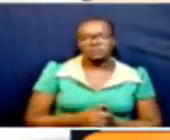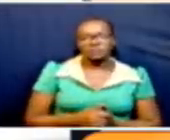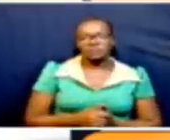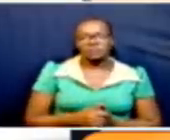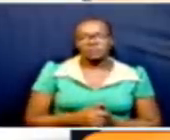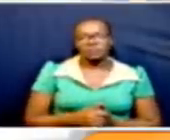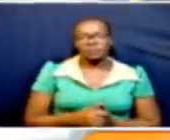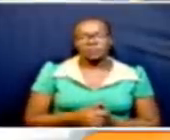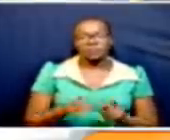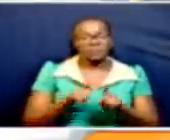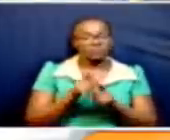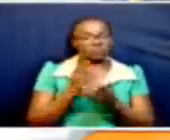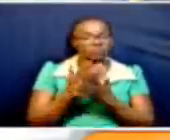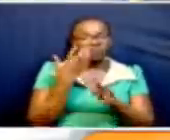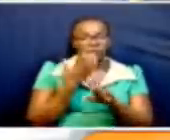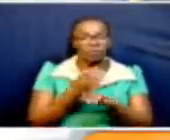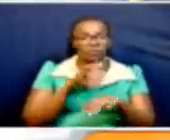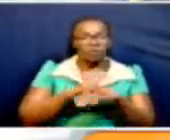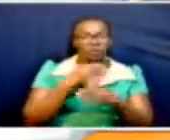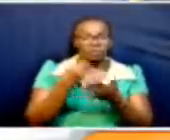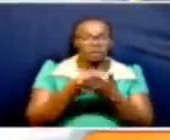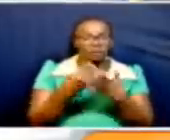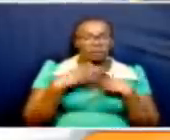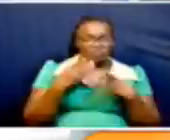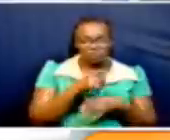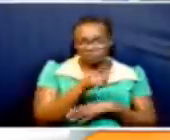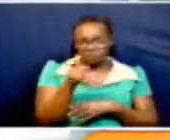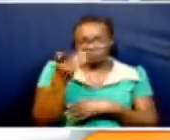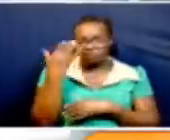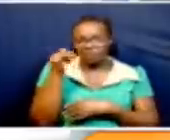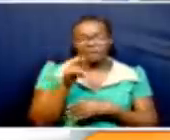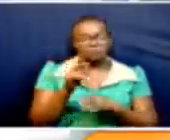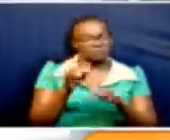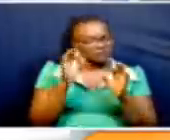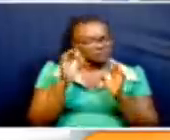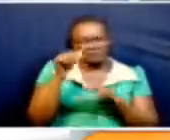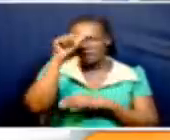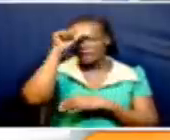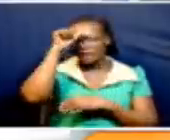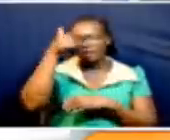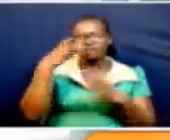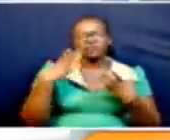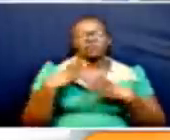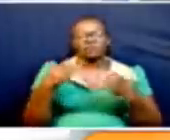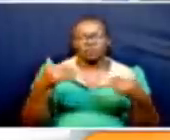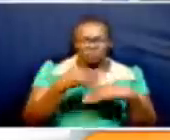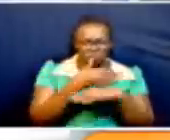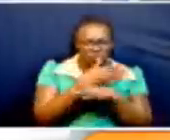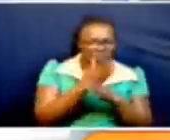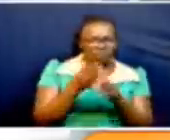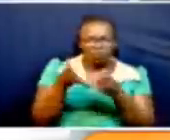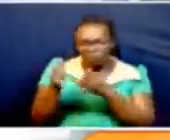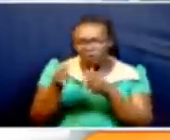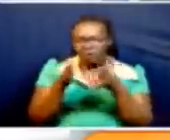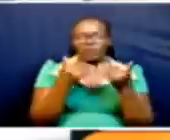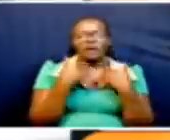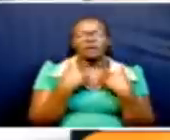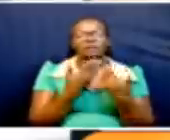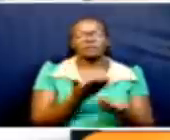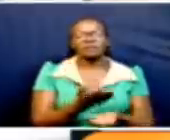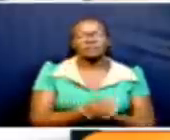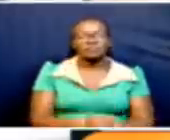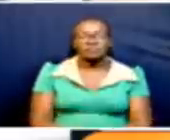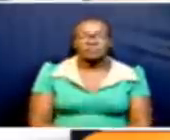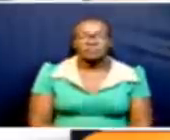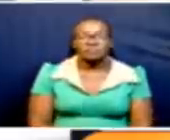it's difficult to get money from these people because they are smart fellas. Yeah. They know how to wash money. Yeah, they know how to wash their money. They are laundry services. But you